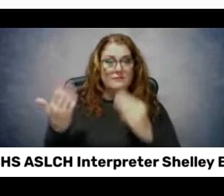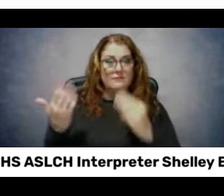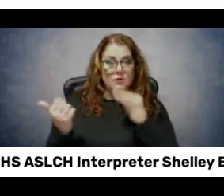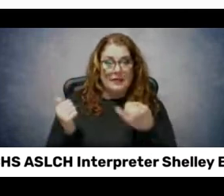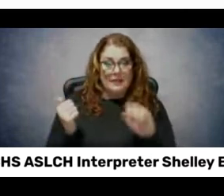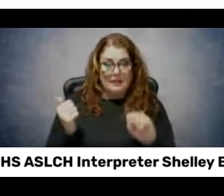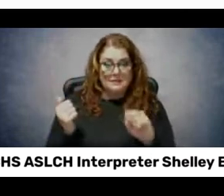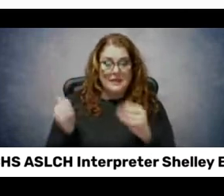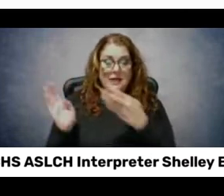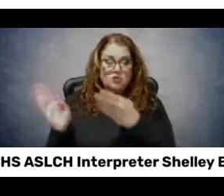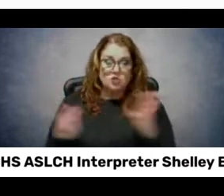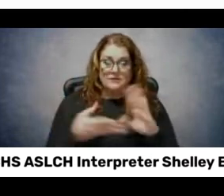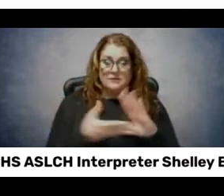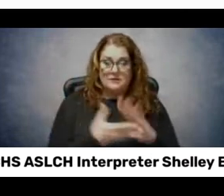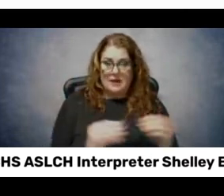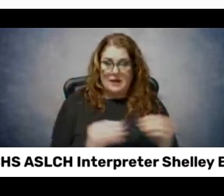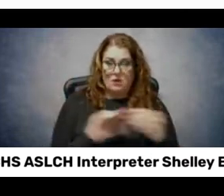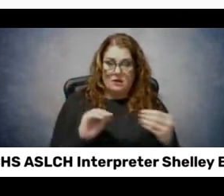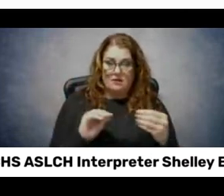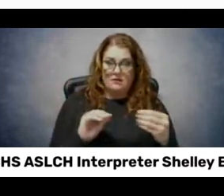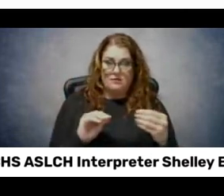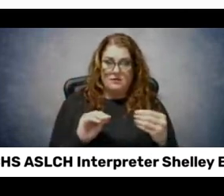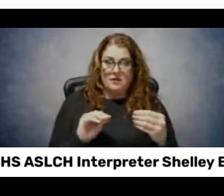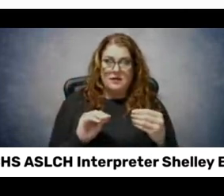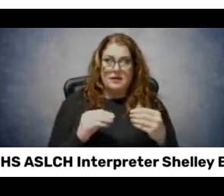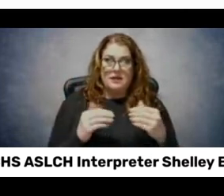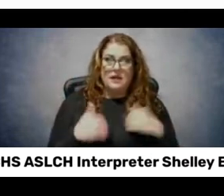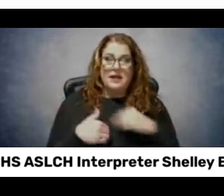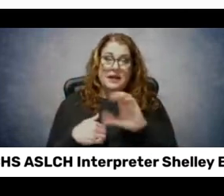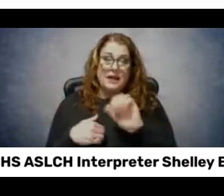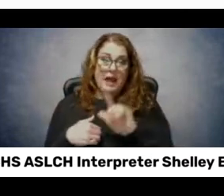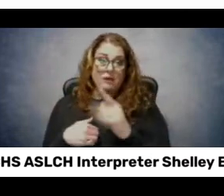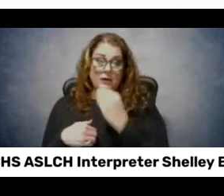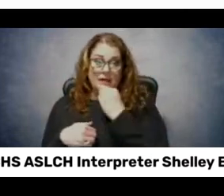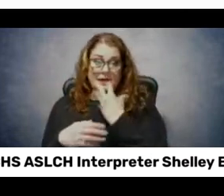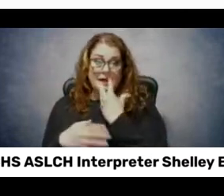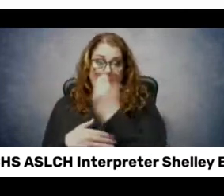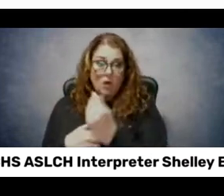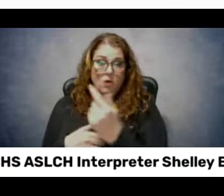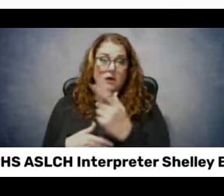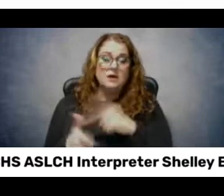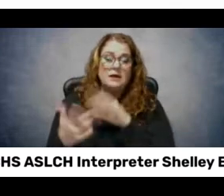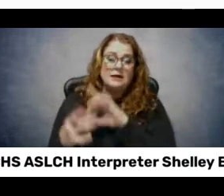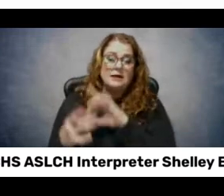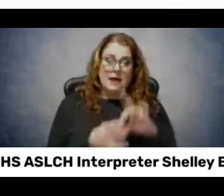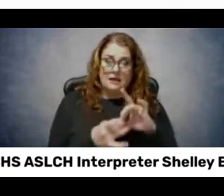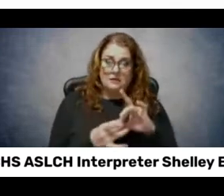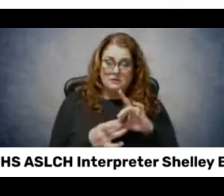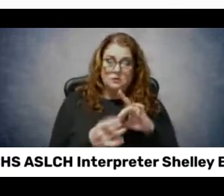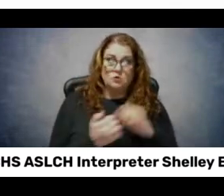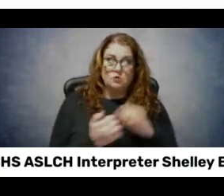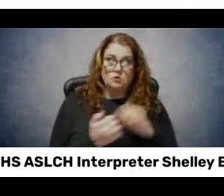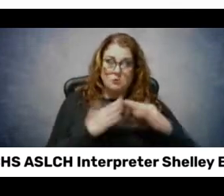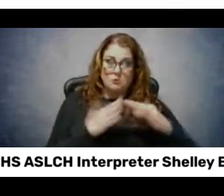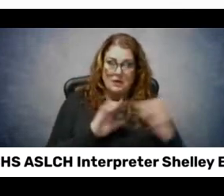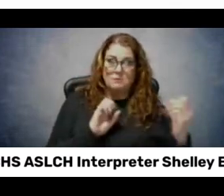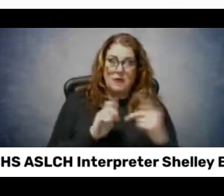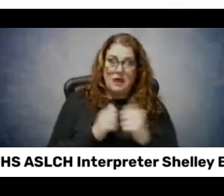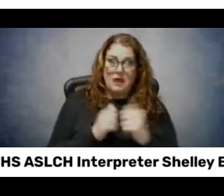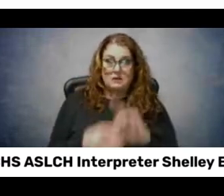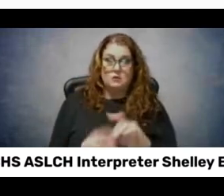and shifts the narrative of just calories in and calories out, but really kind of connects the community back to